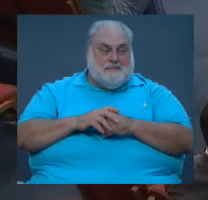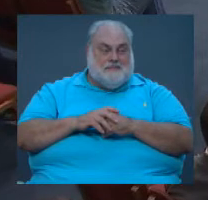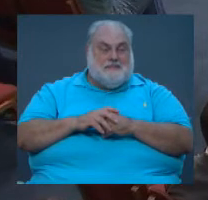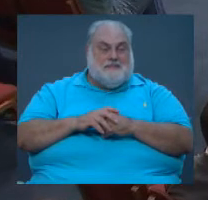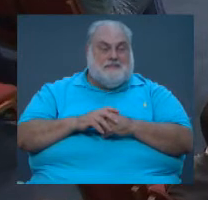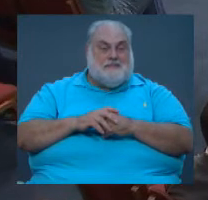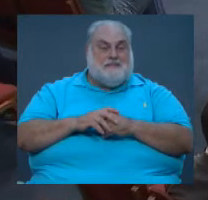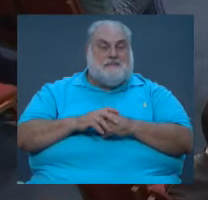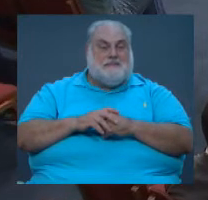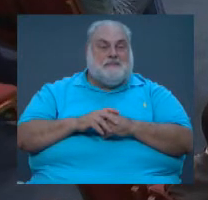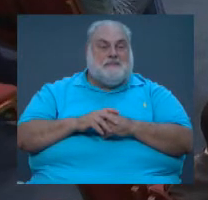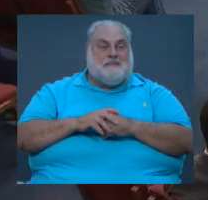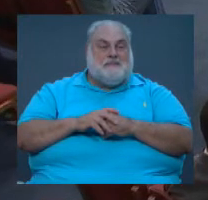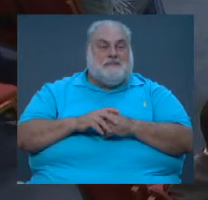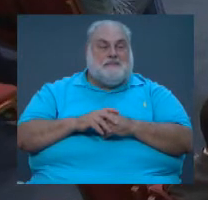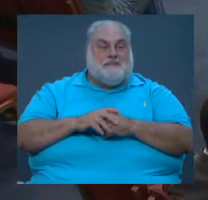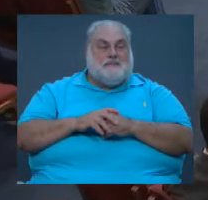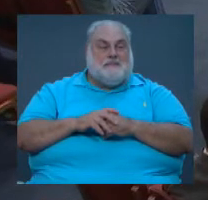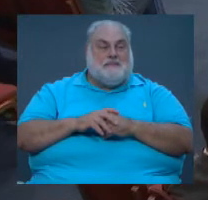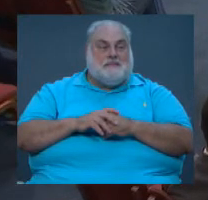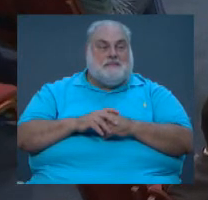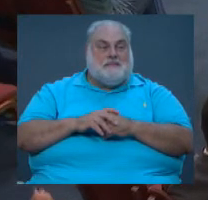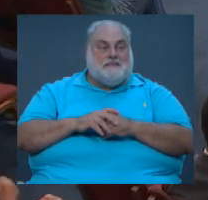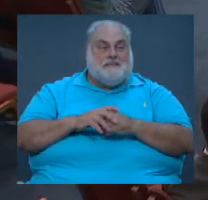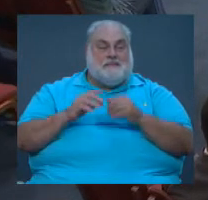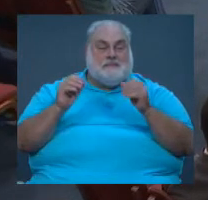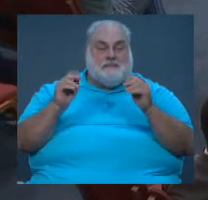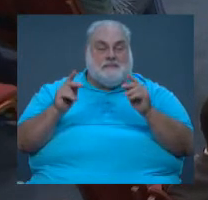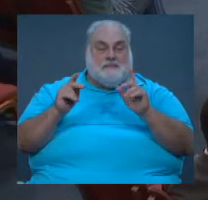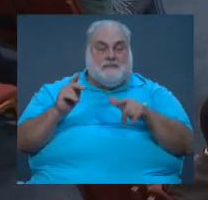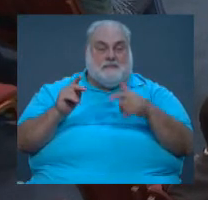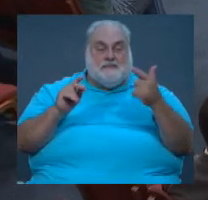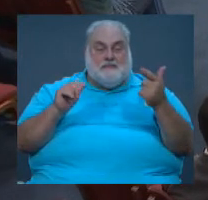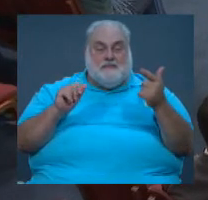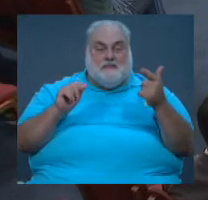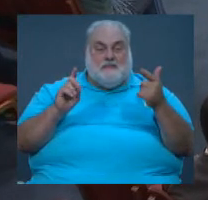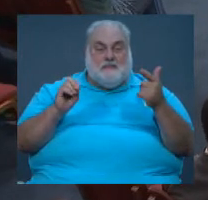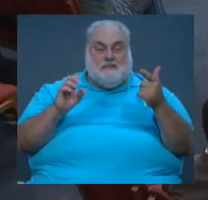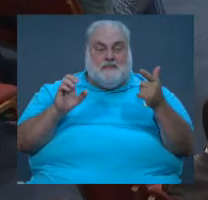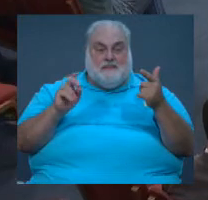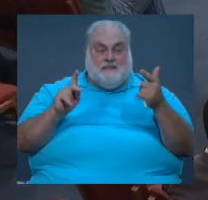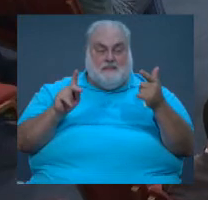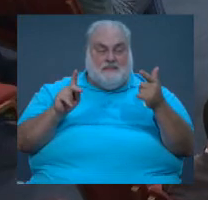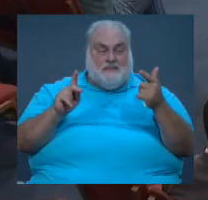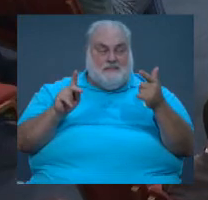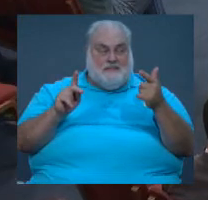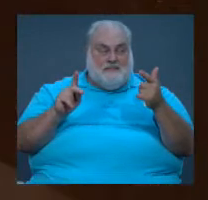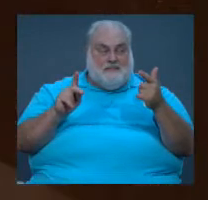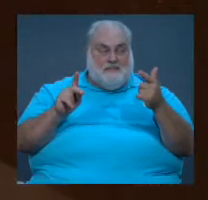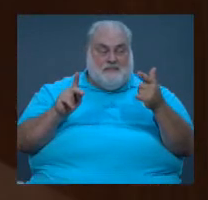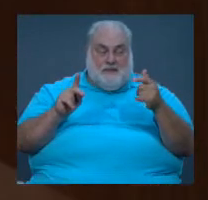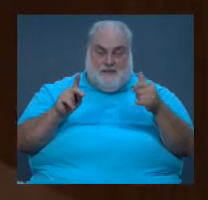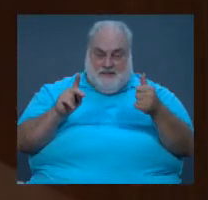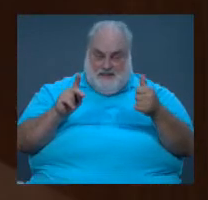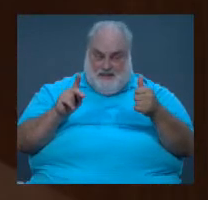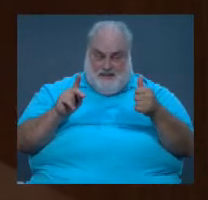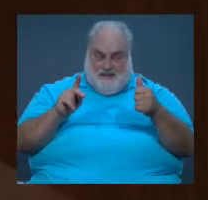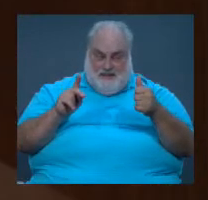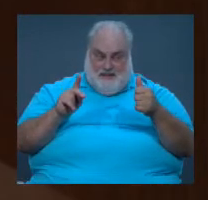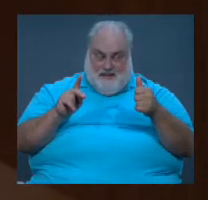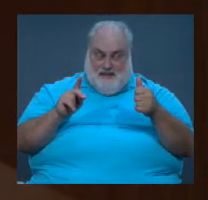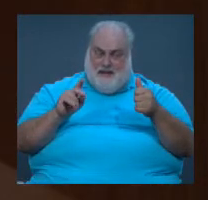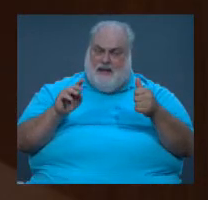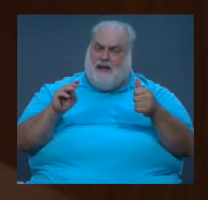Any questions? Director Adcock was first. Yes, on item 10,